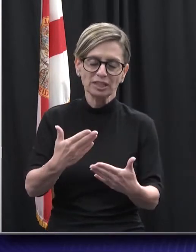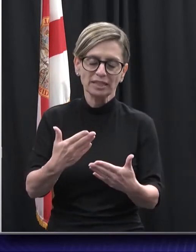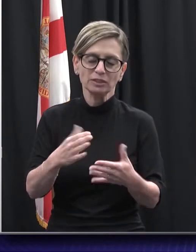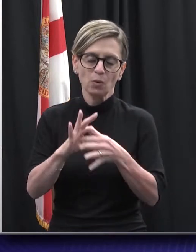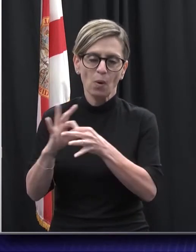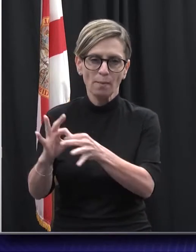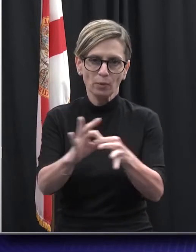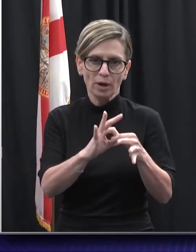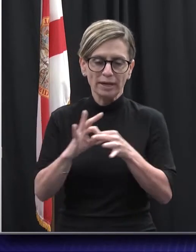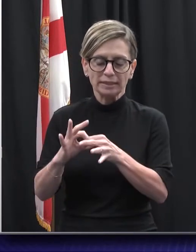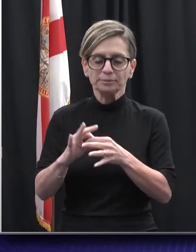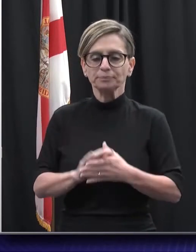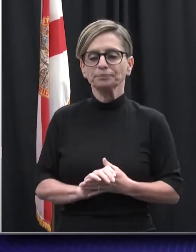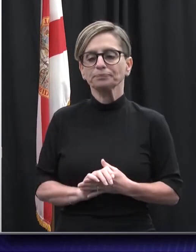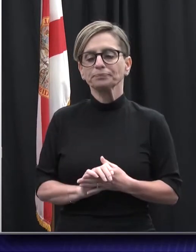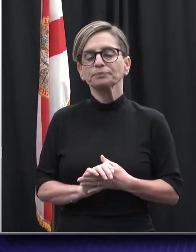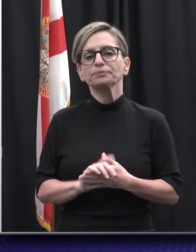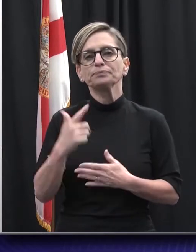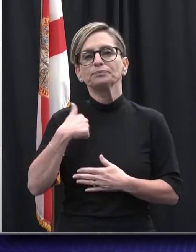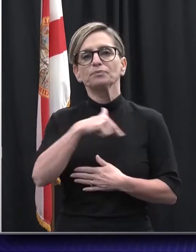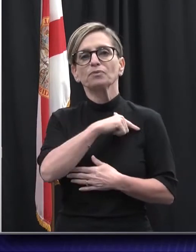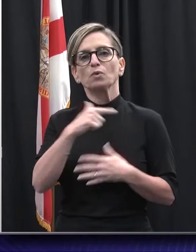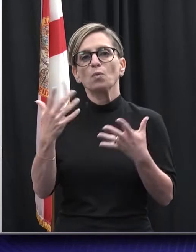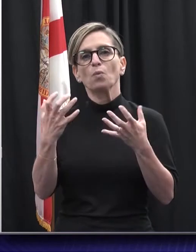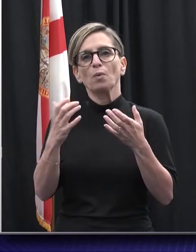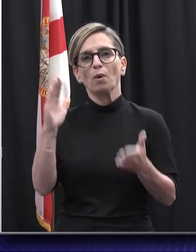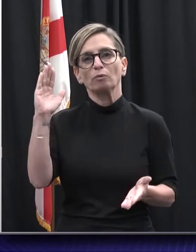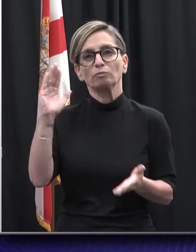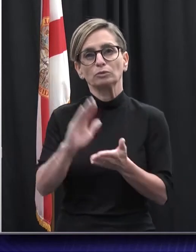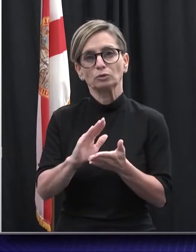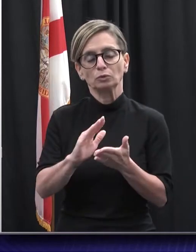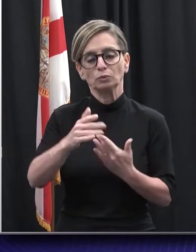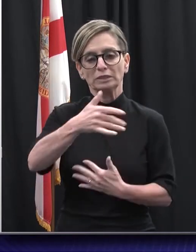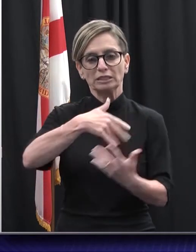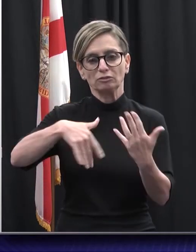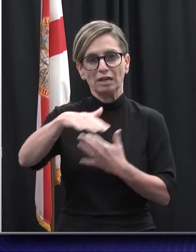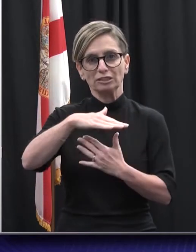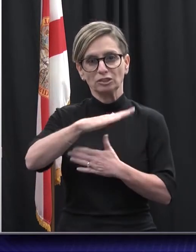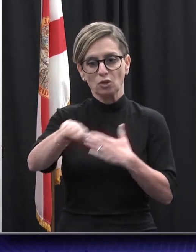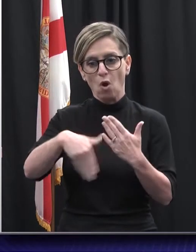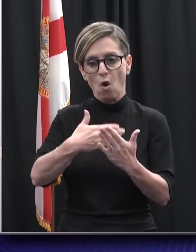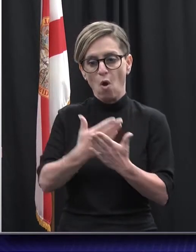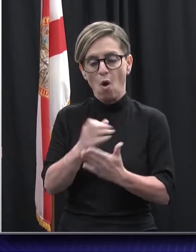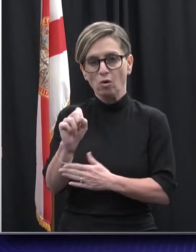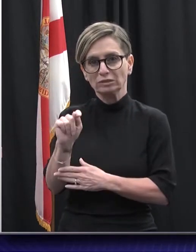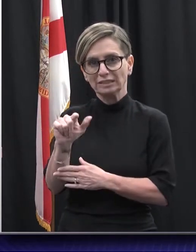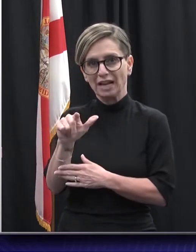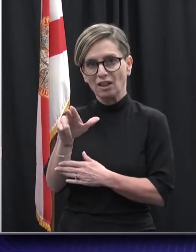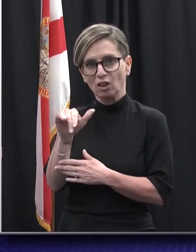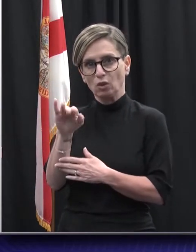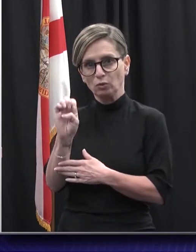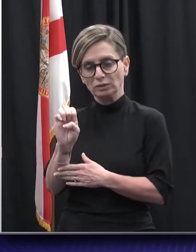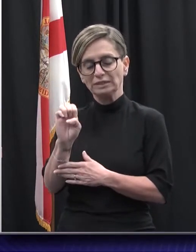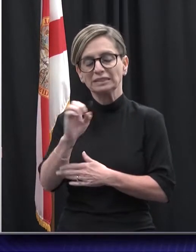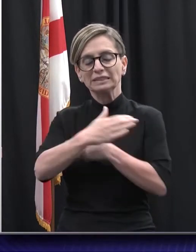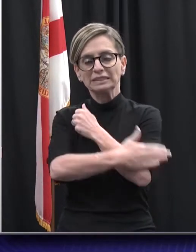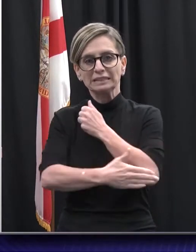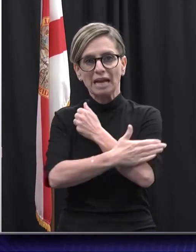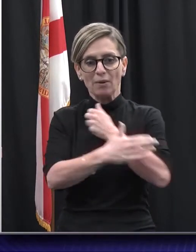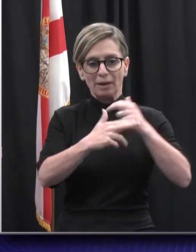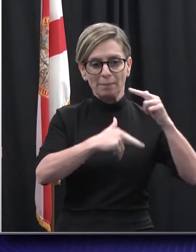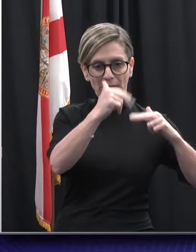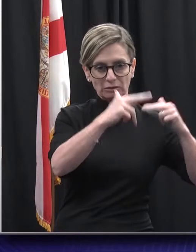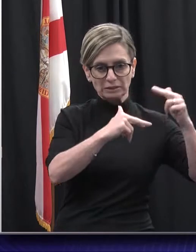efforts to reduce our business footprint during this time, all St. Lucie County buildings and offices, with the exception of